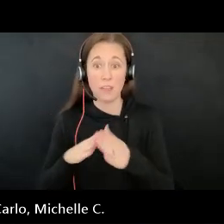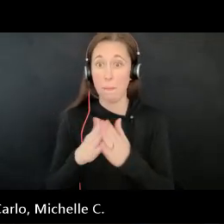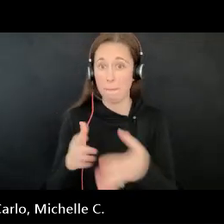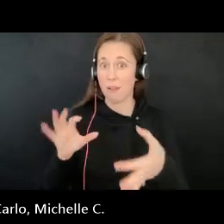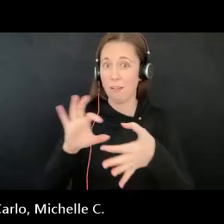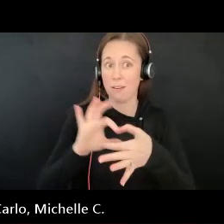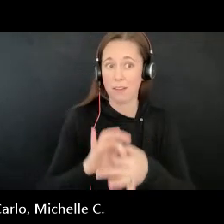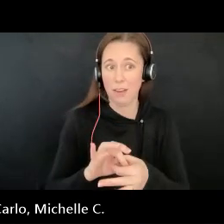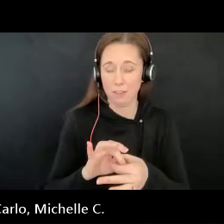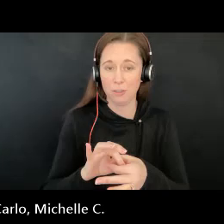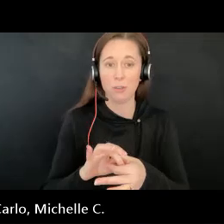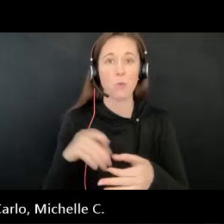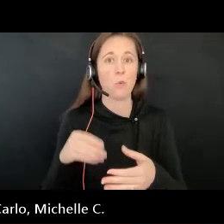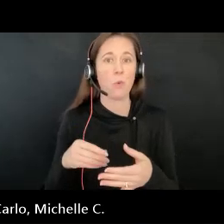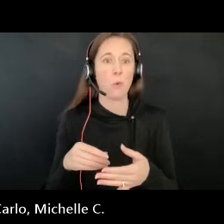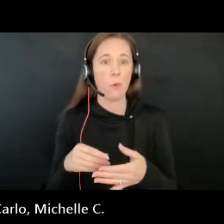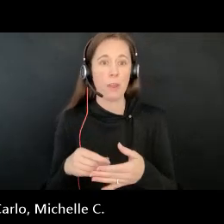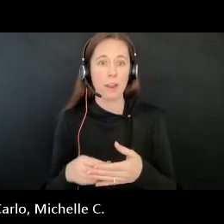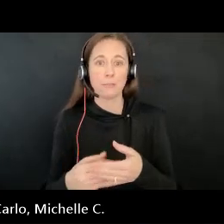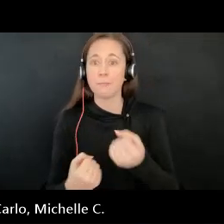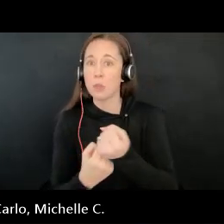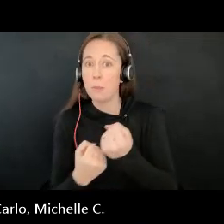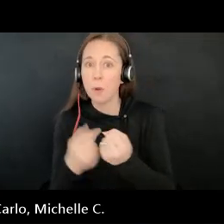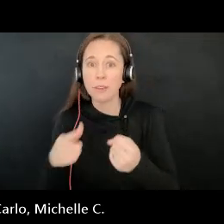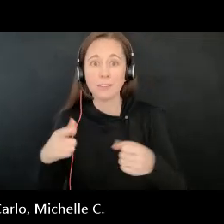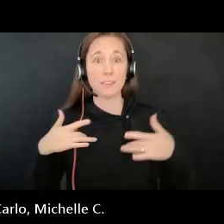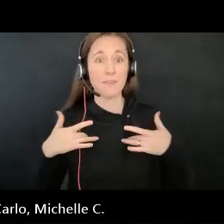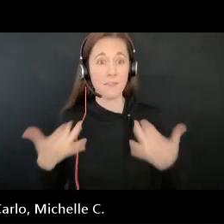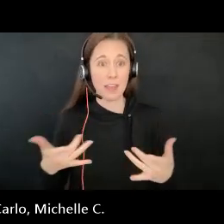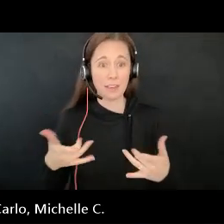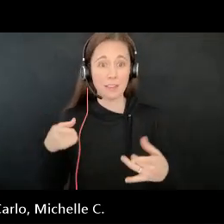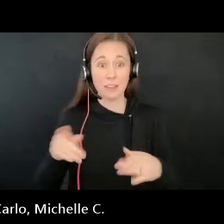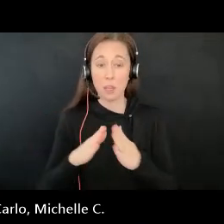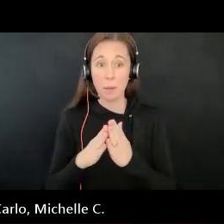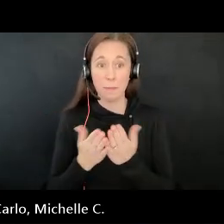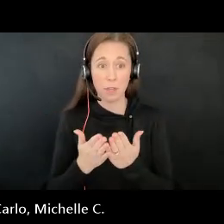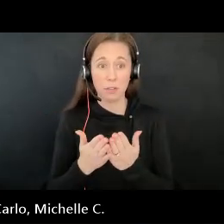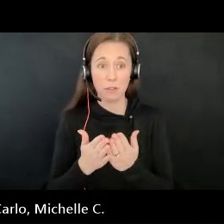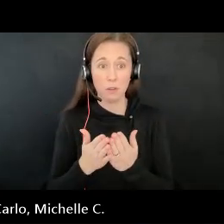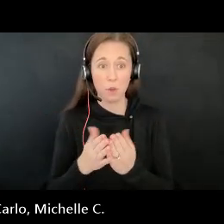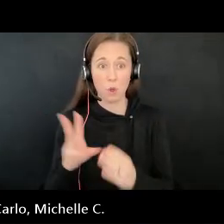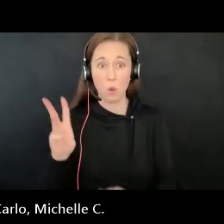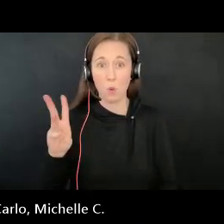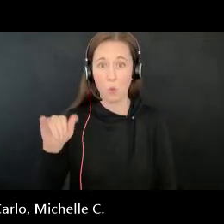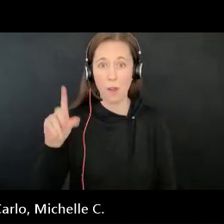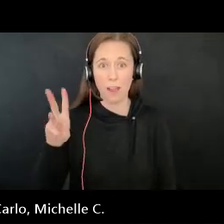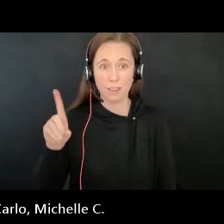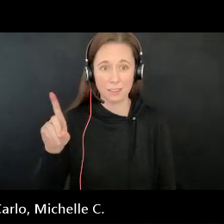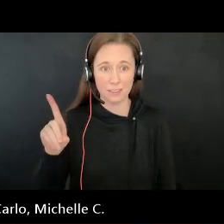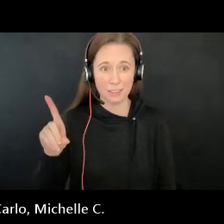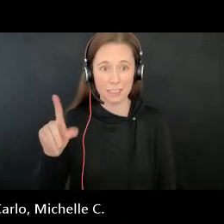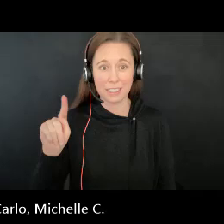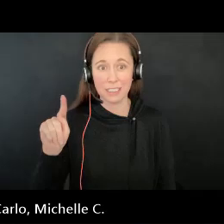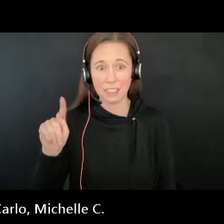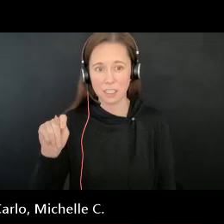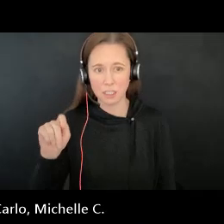is sponsoring this event. Our current book is Wild Tongues Can't Be Tamed, which is a